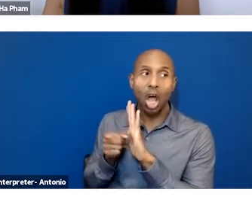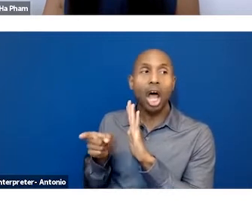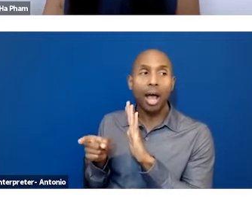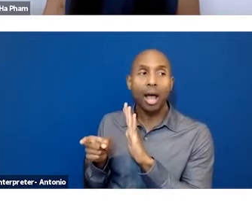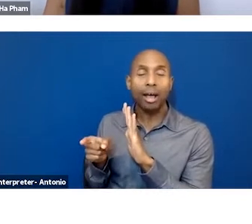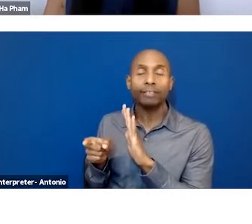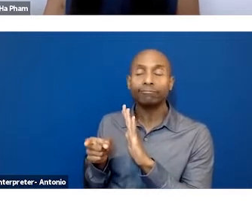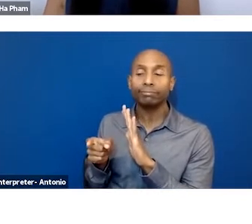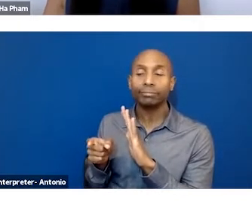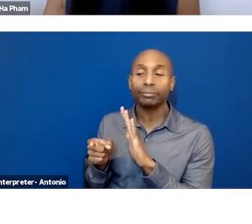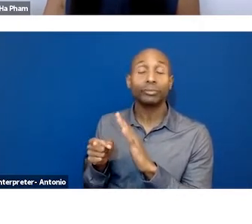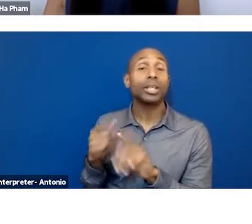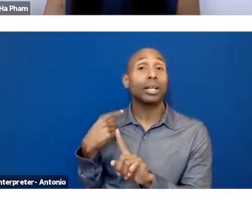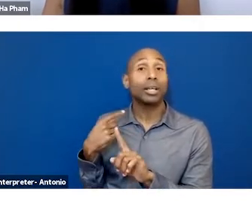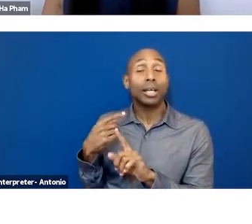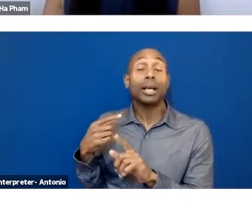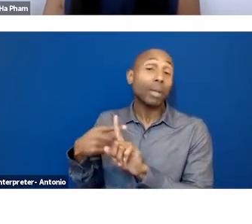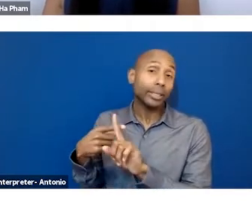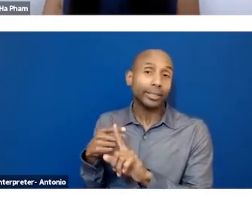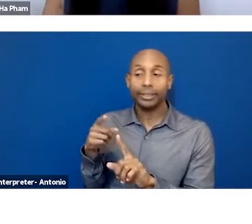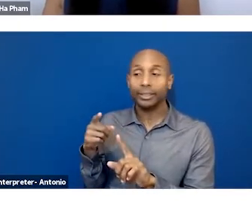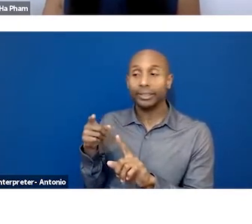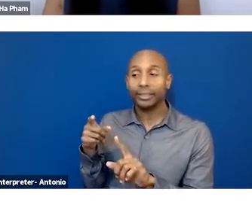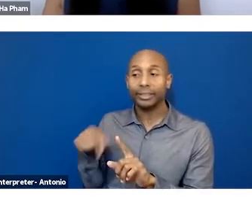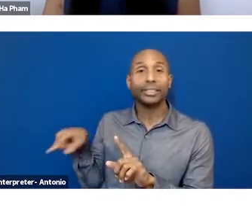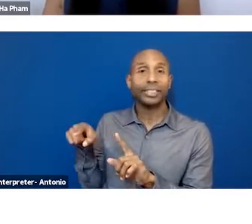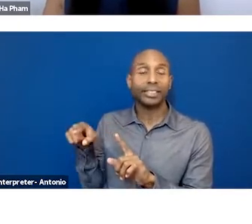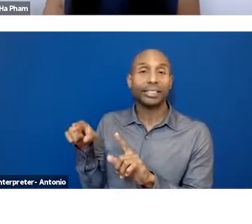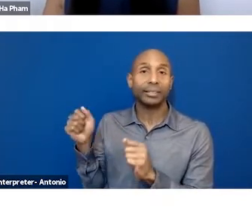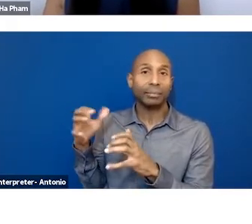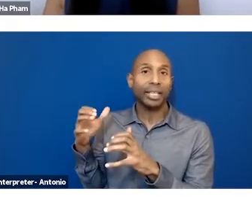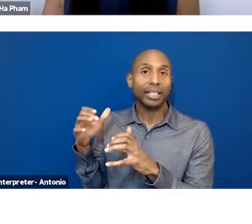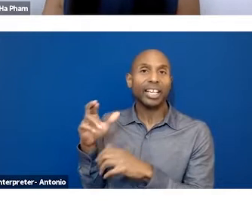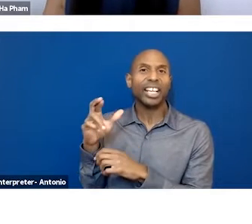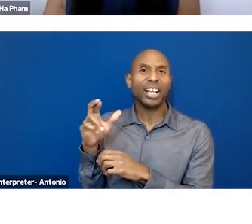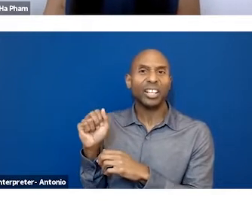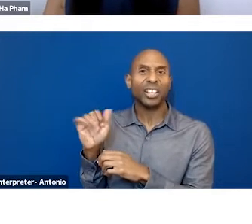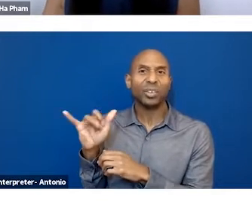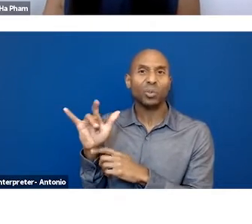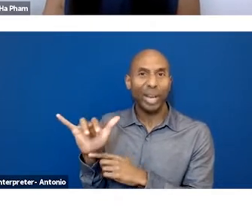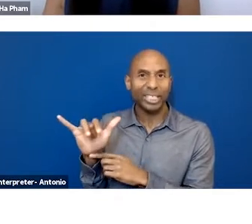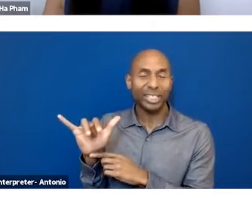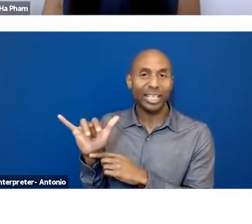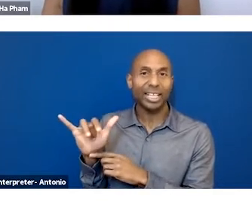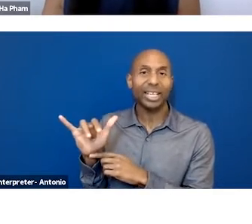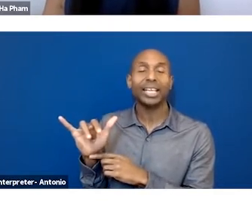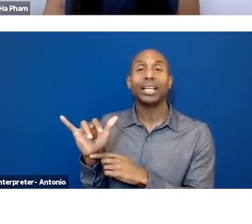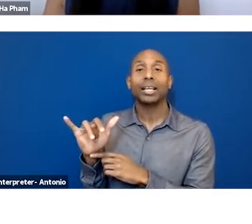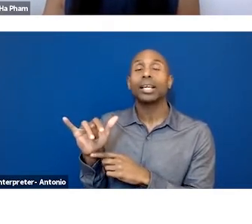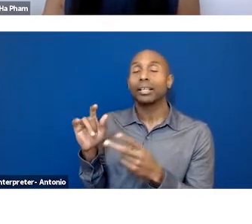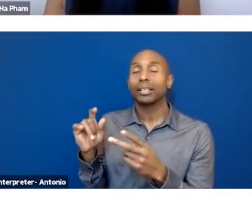because the available labor force was represented in racially gendered and sexualized terms